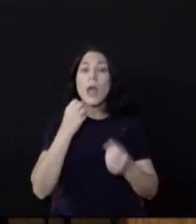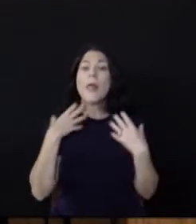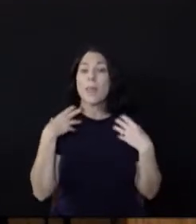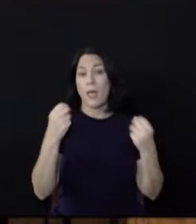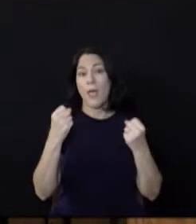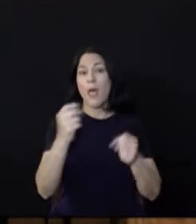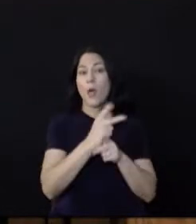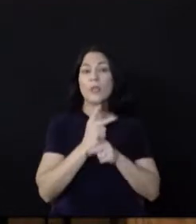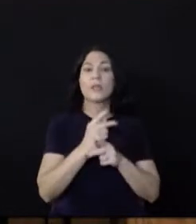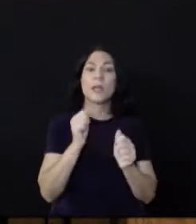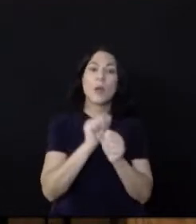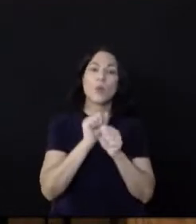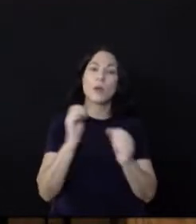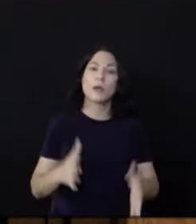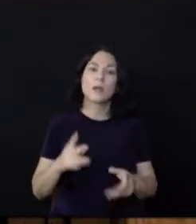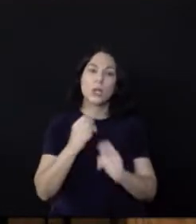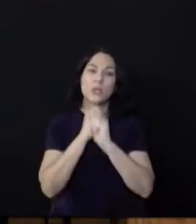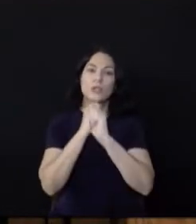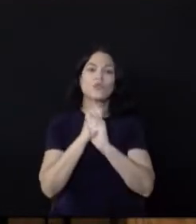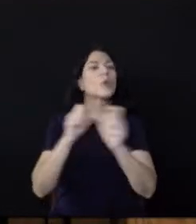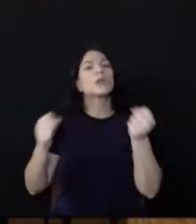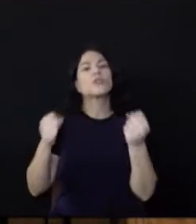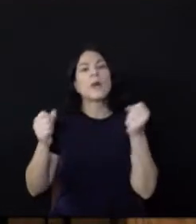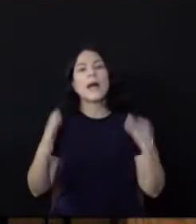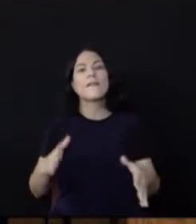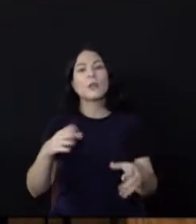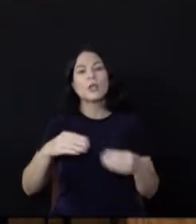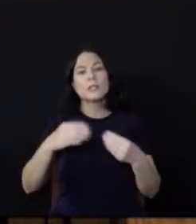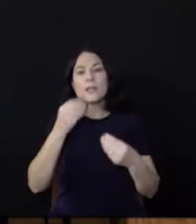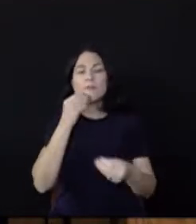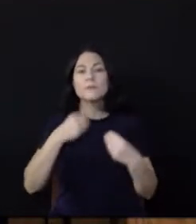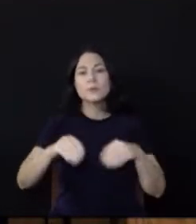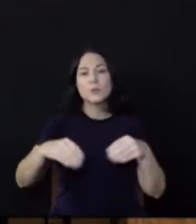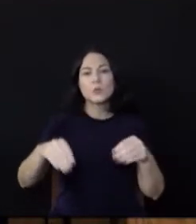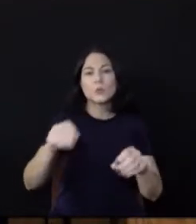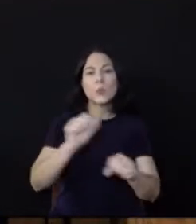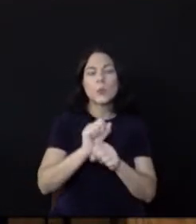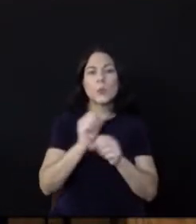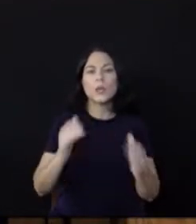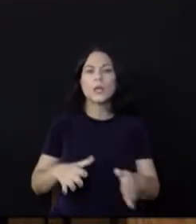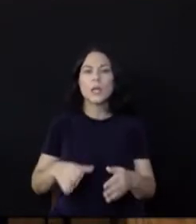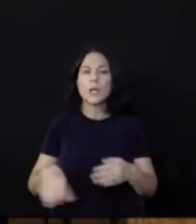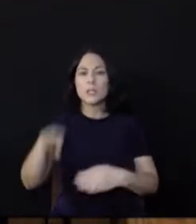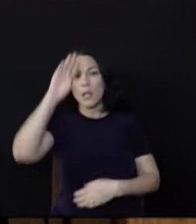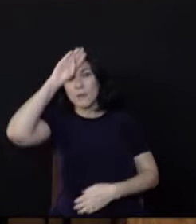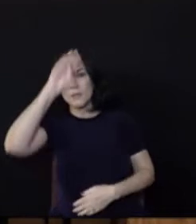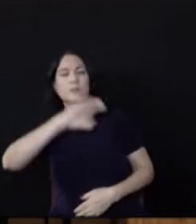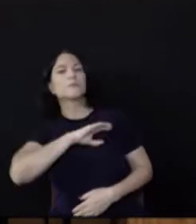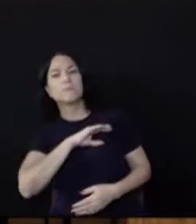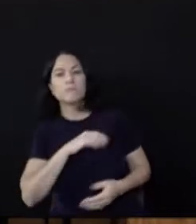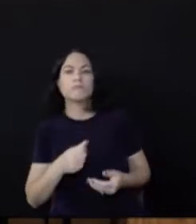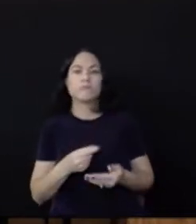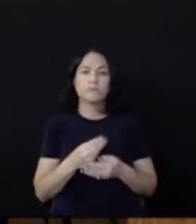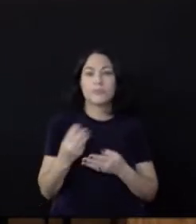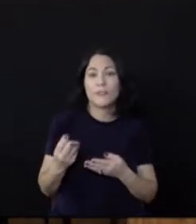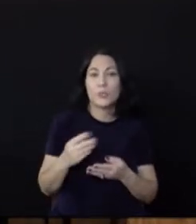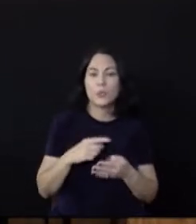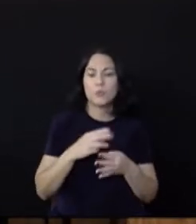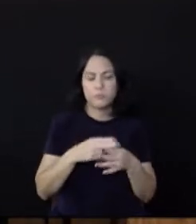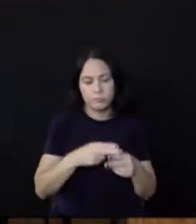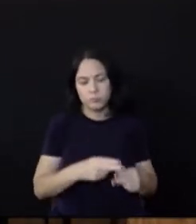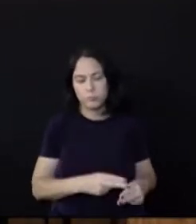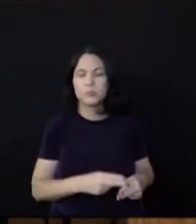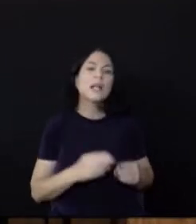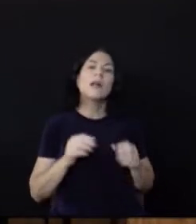for truck drivers, for grocery store employees and first responders, and those are just to name a few, to be able to do